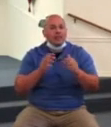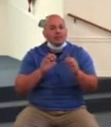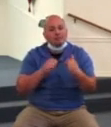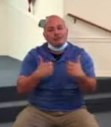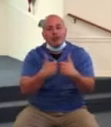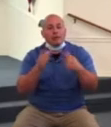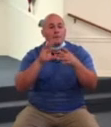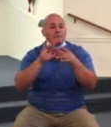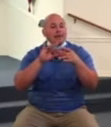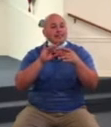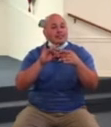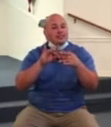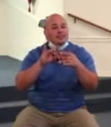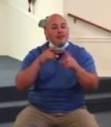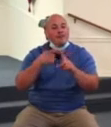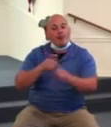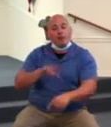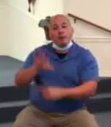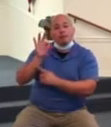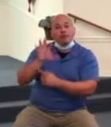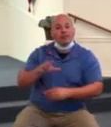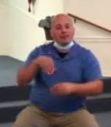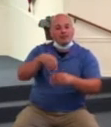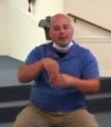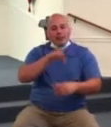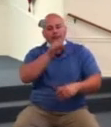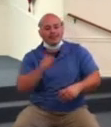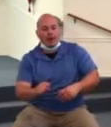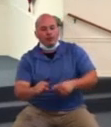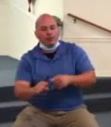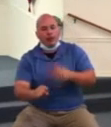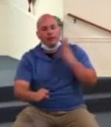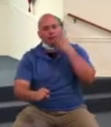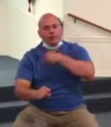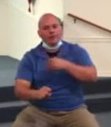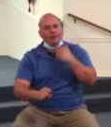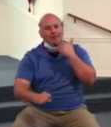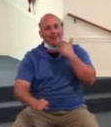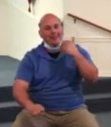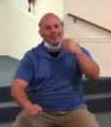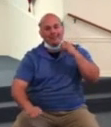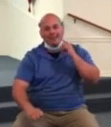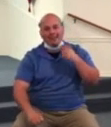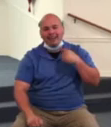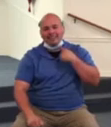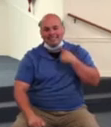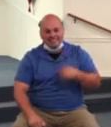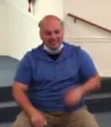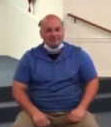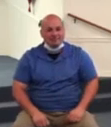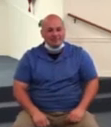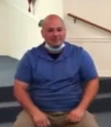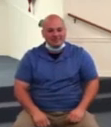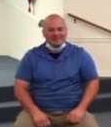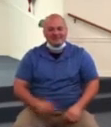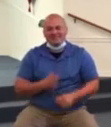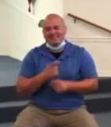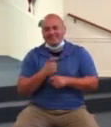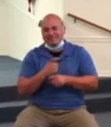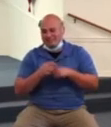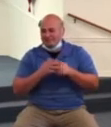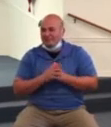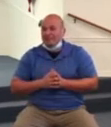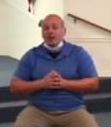But the faith that pleases God and leads us to eternal life looks like this. We